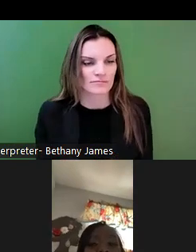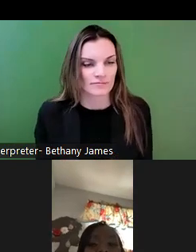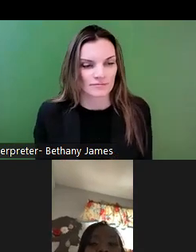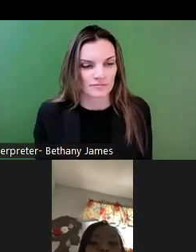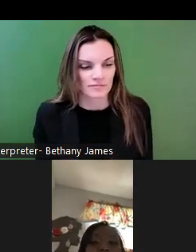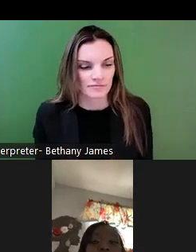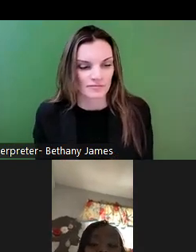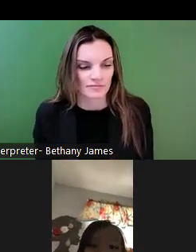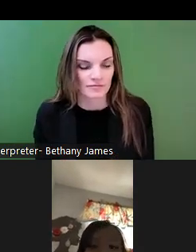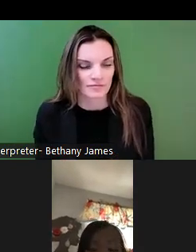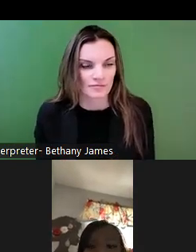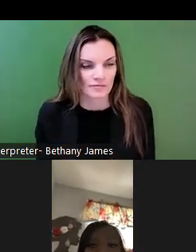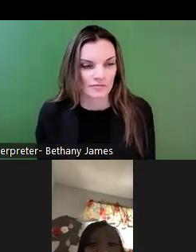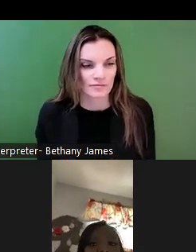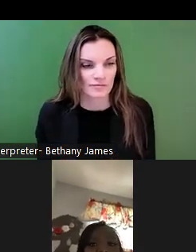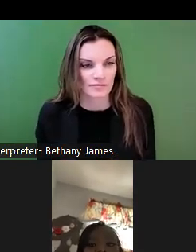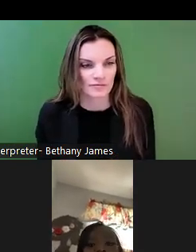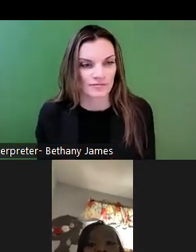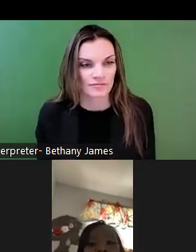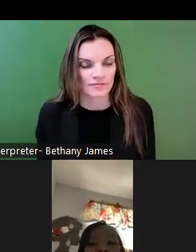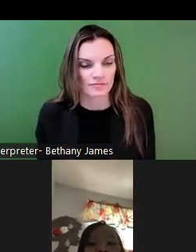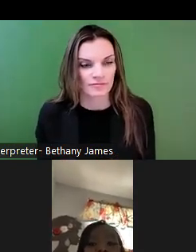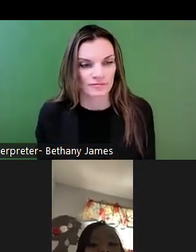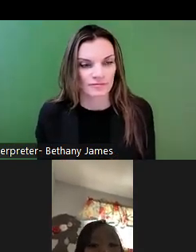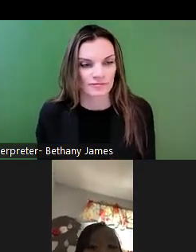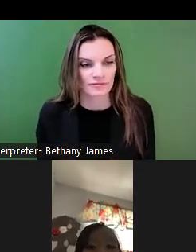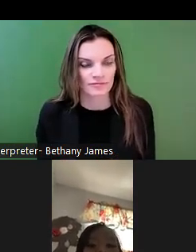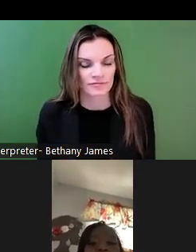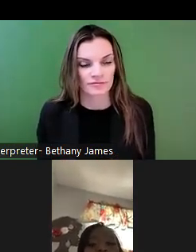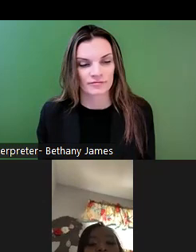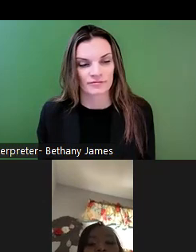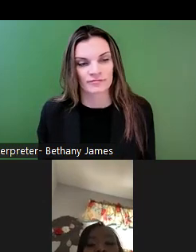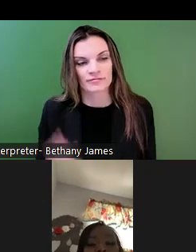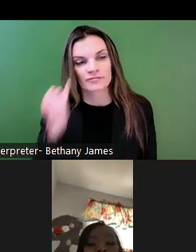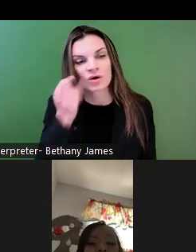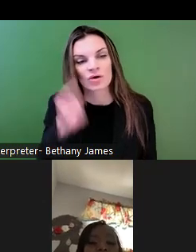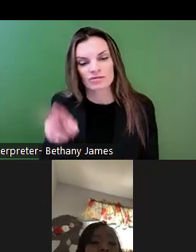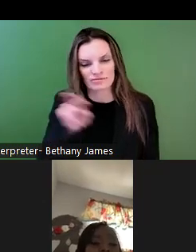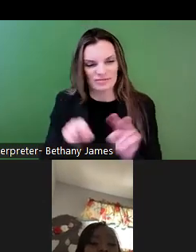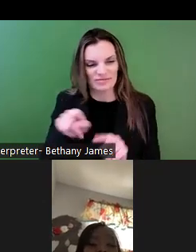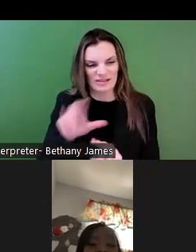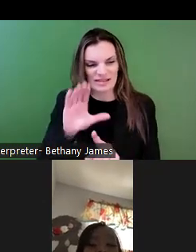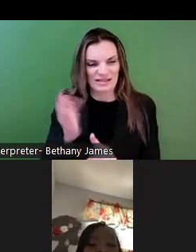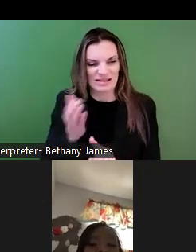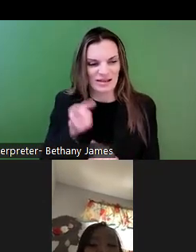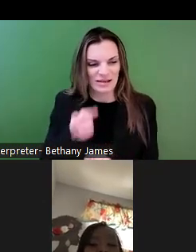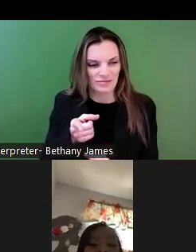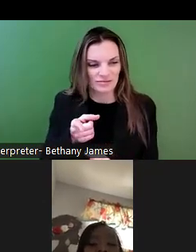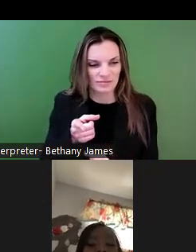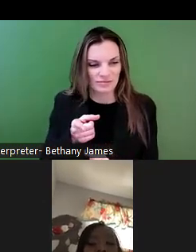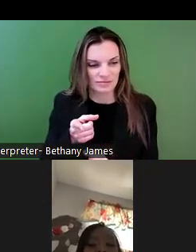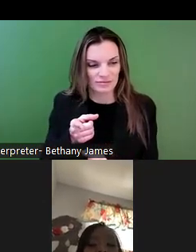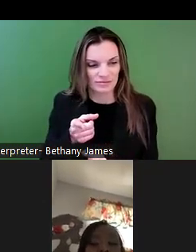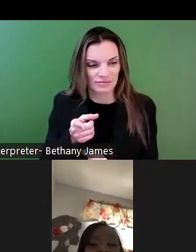that someone is having stroke-like symptoms, and you're unsure, you call a cold stroke. In our hospital, a cold stroke is basically used